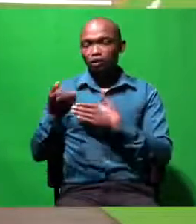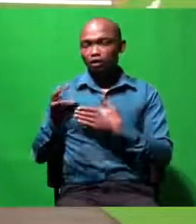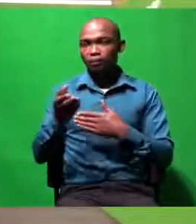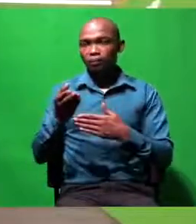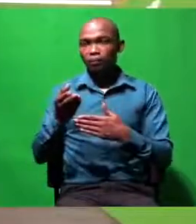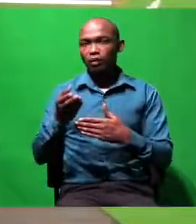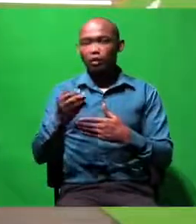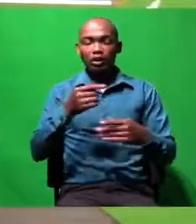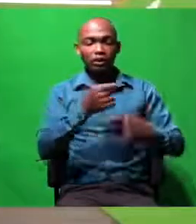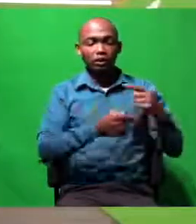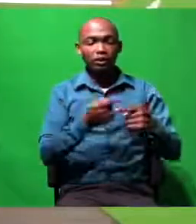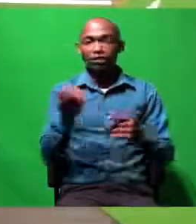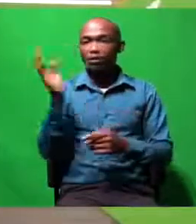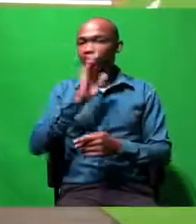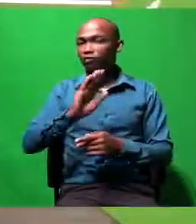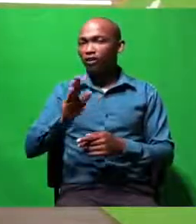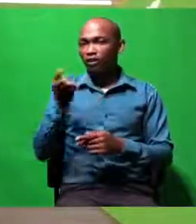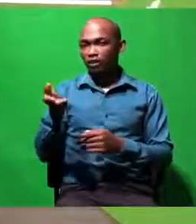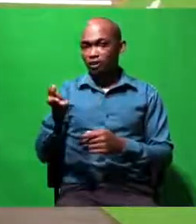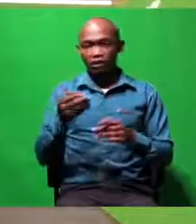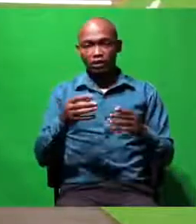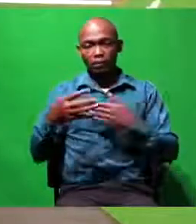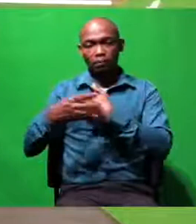pictures. I can show you.